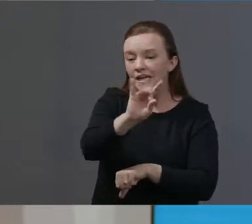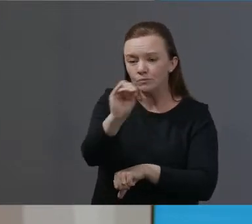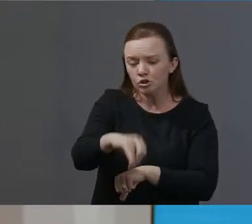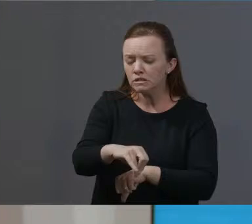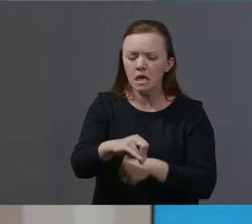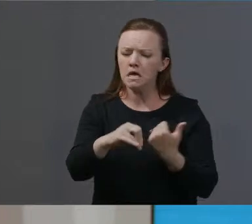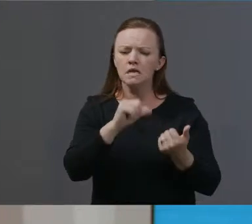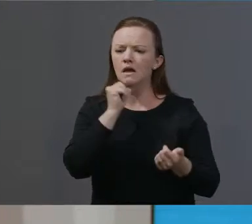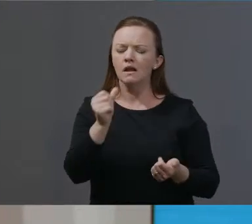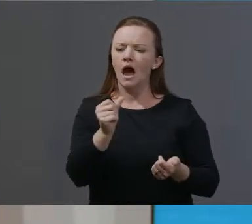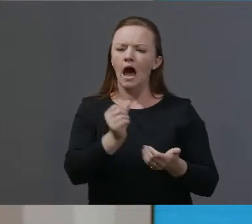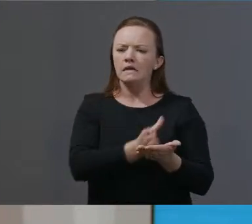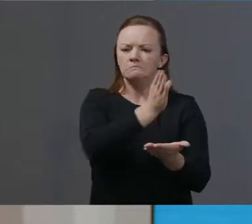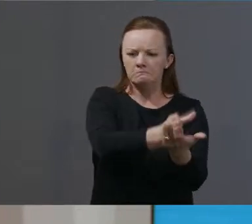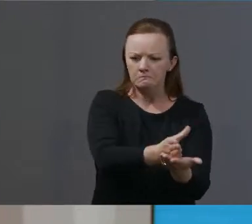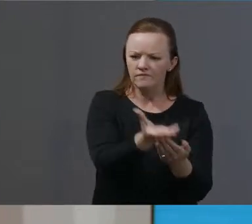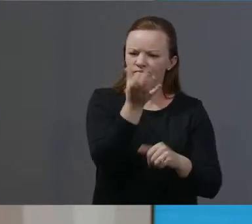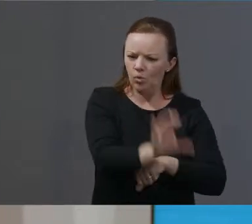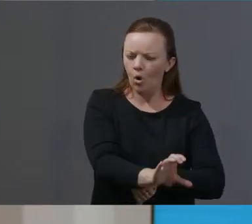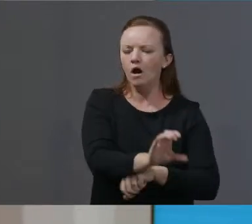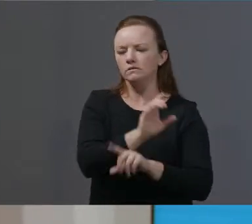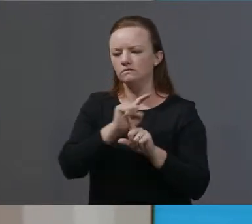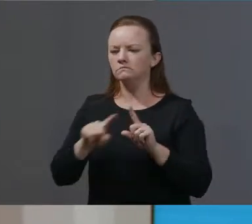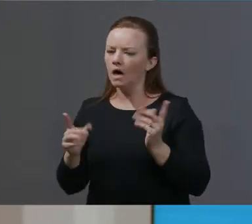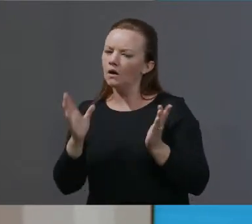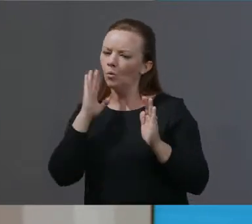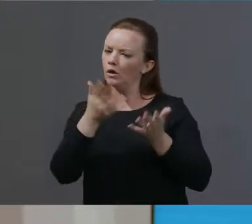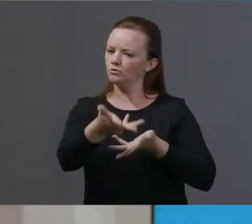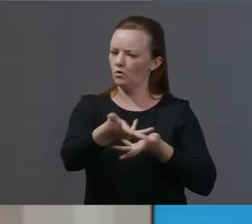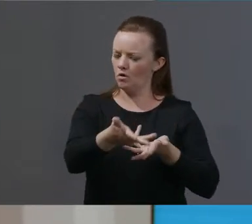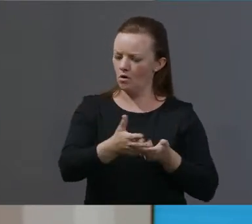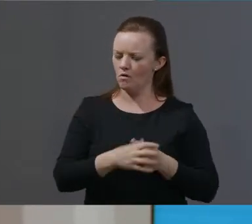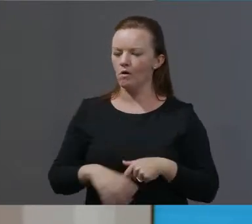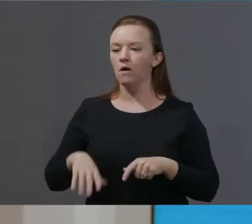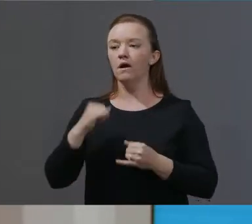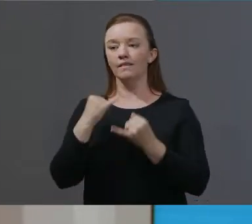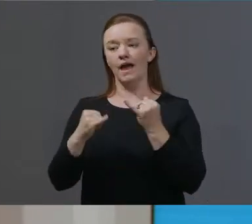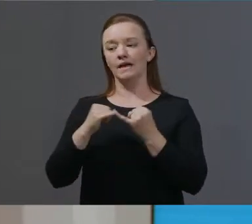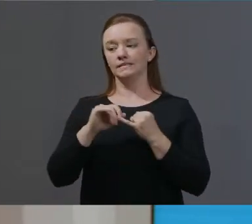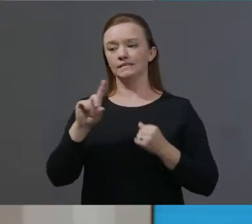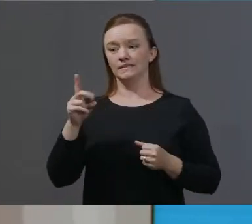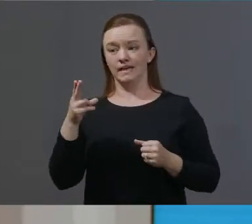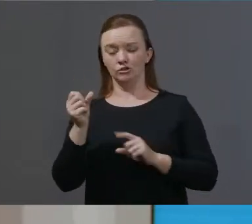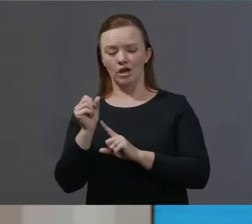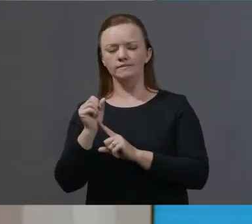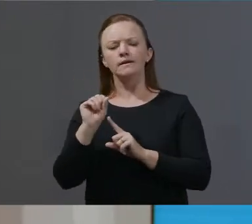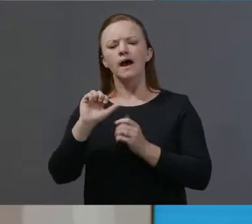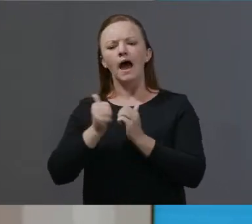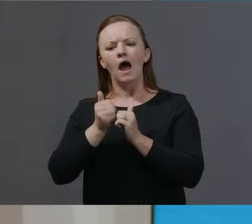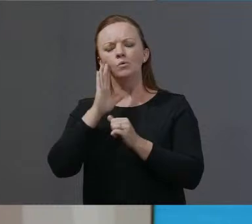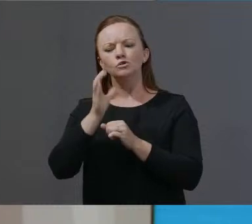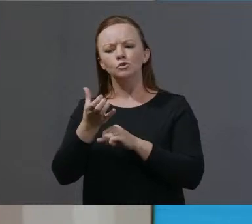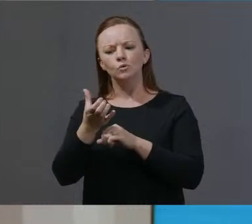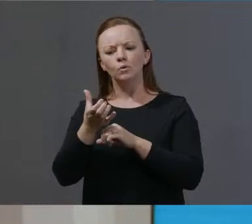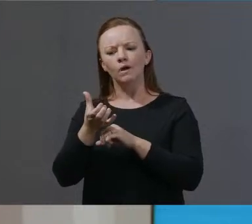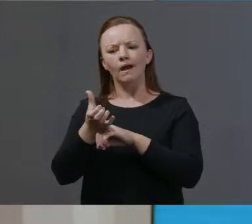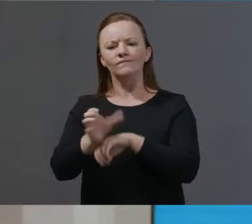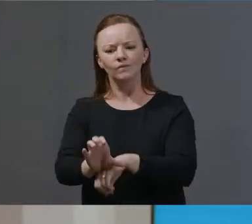we need to talk to our hospital And partners. lastly, DHS, how will you enforce the business piece of the governor's new